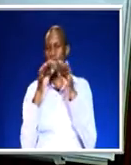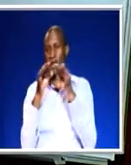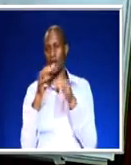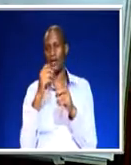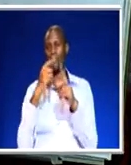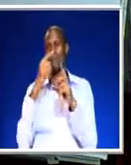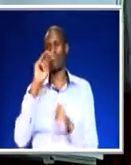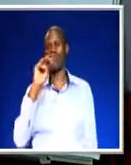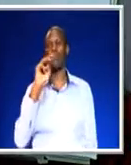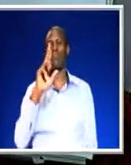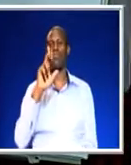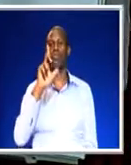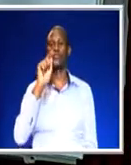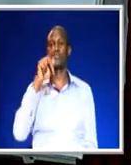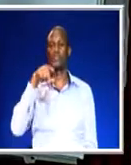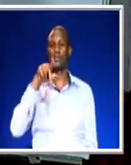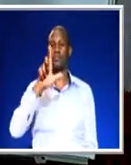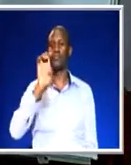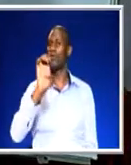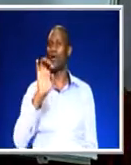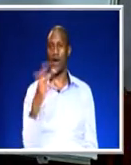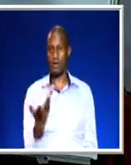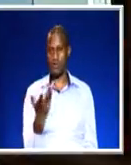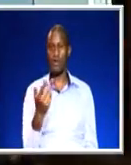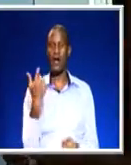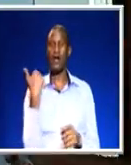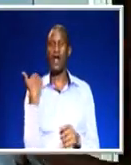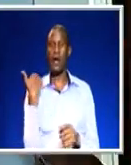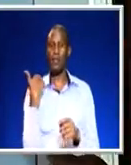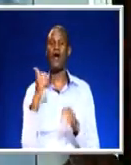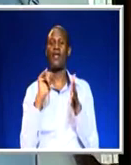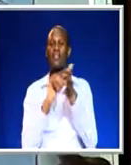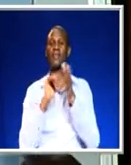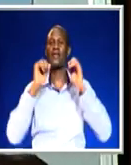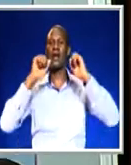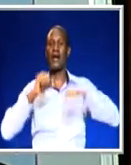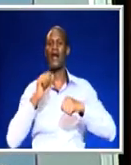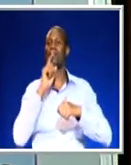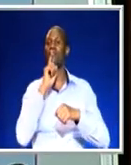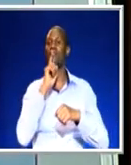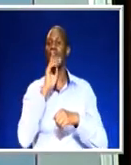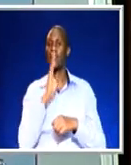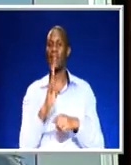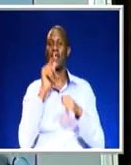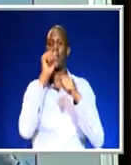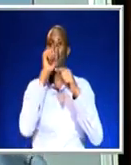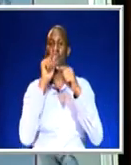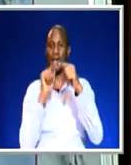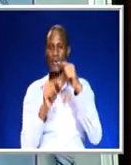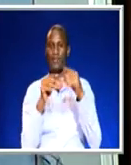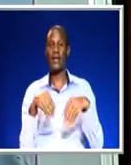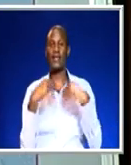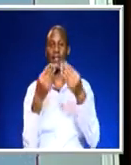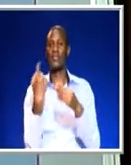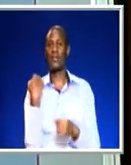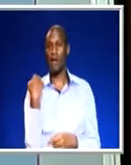multiple? A multiple is a number that can be divided by the given